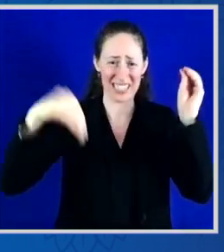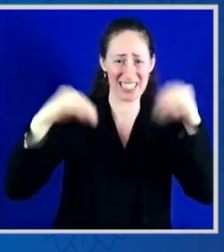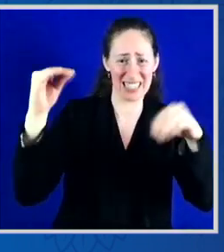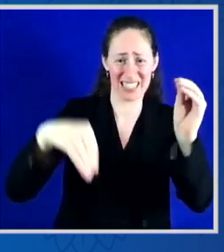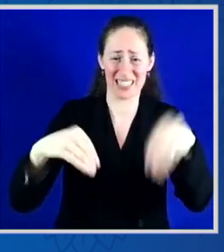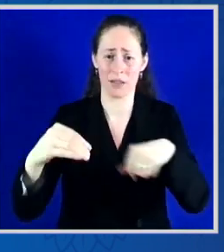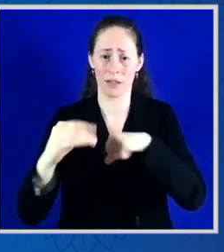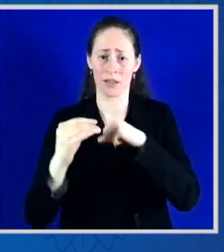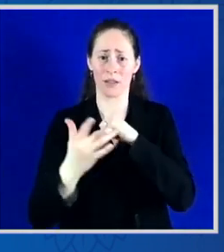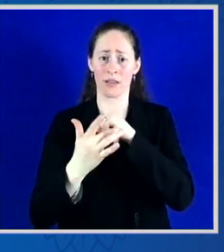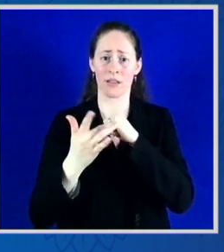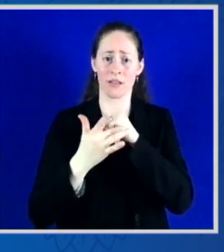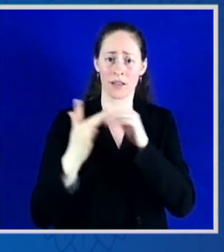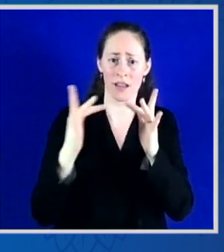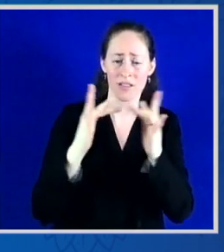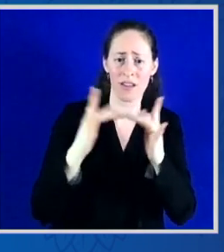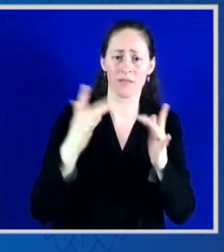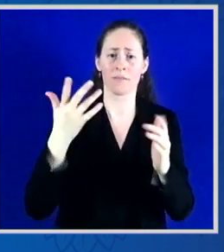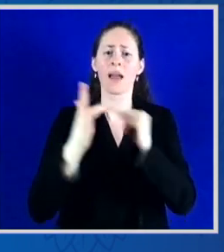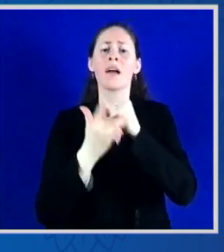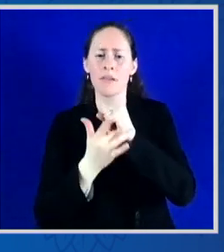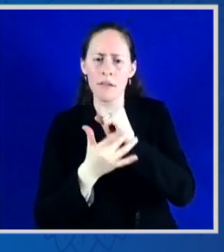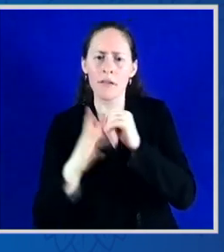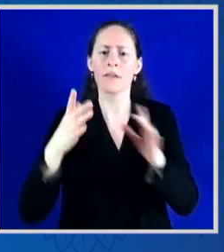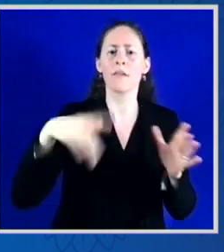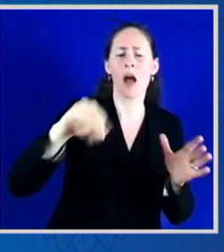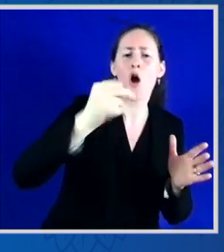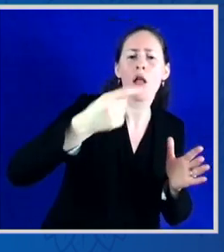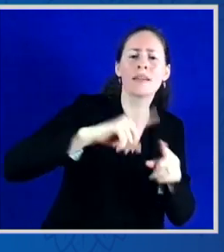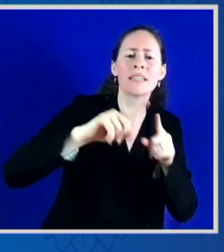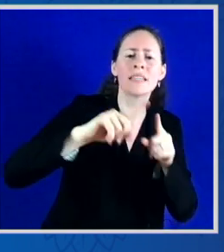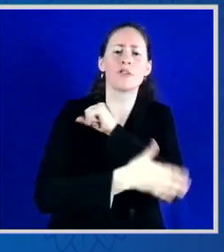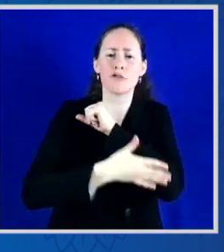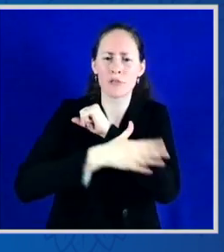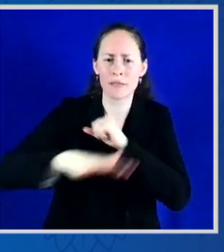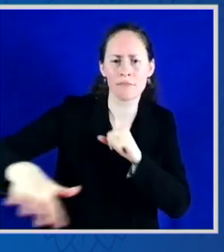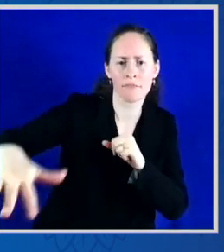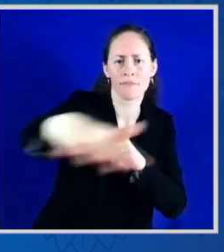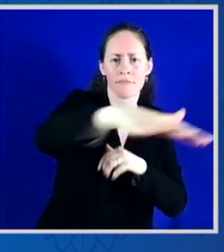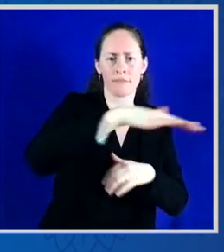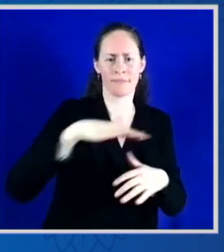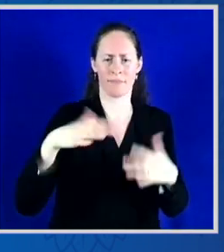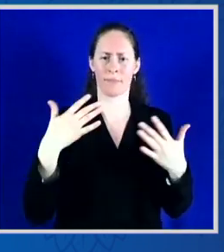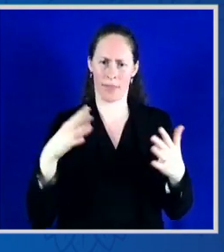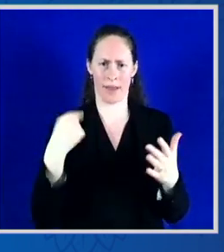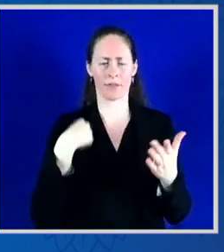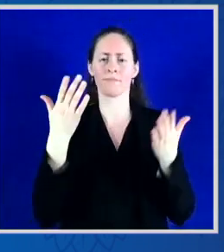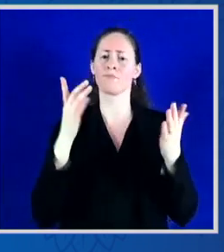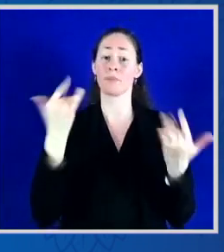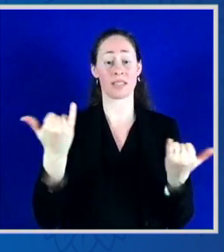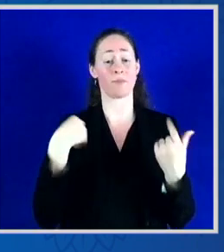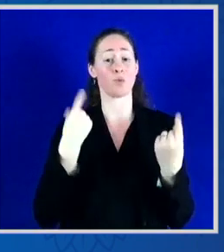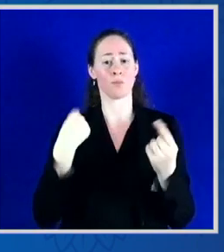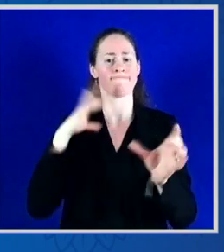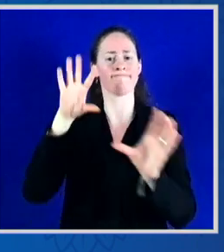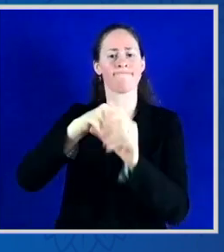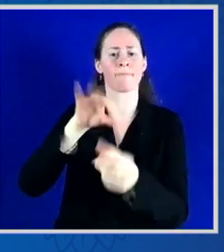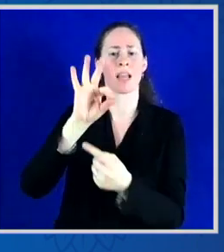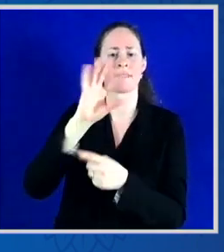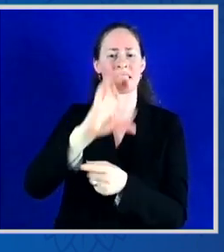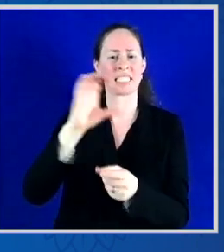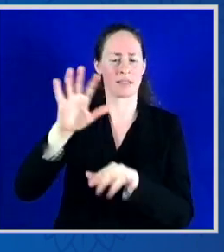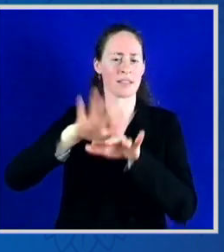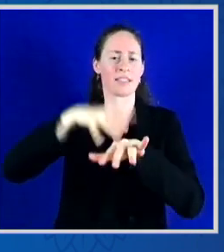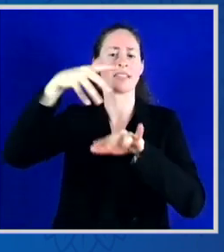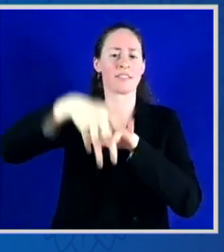to reservations across the United States. I serve on the FCC's Native Nations Task Force, Homeland Security